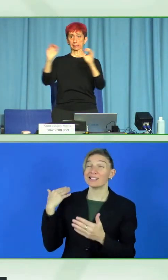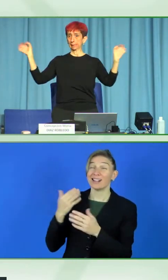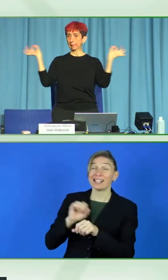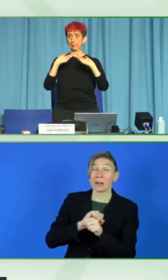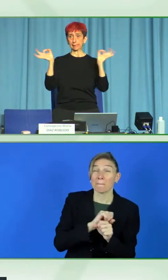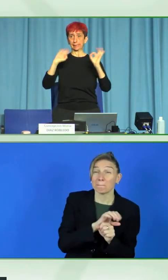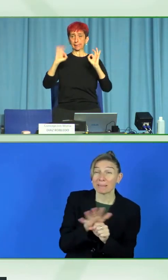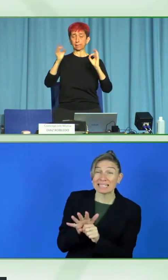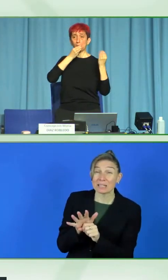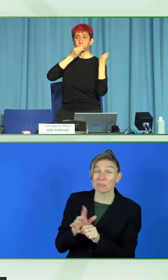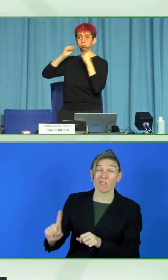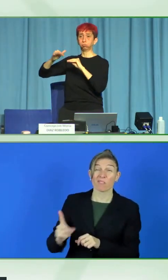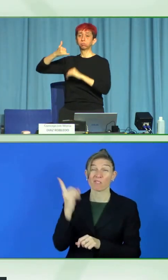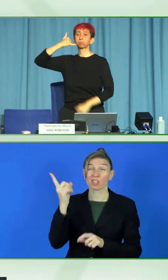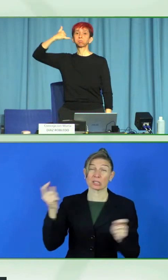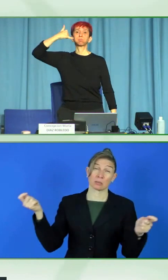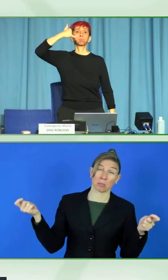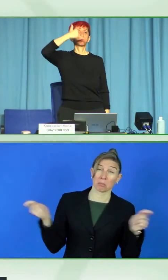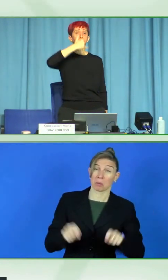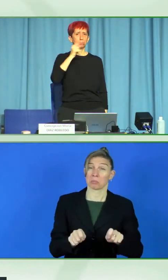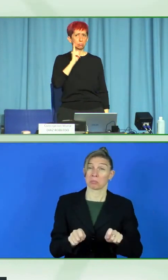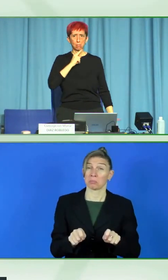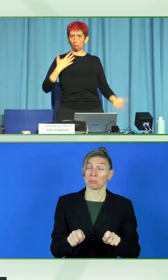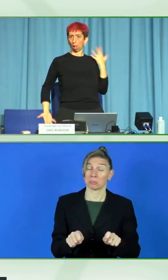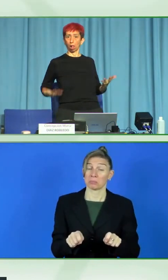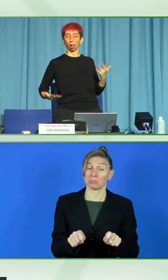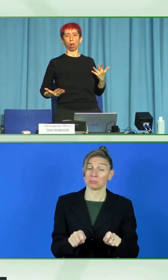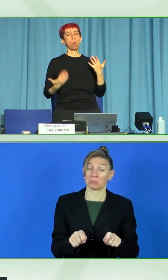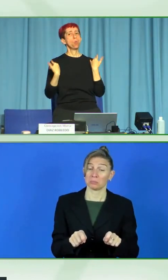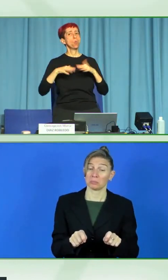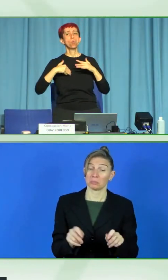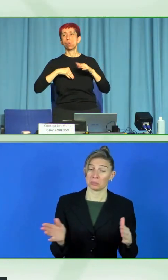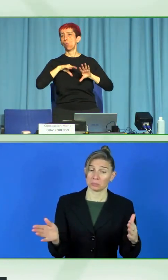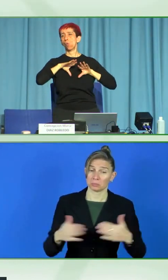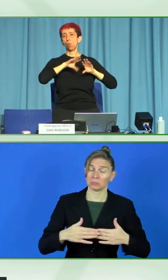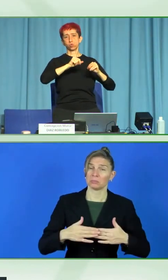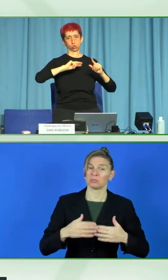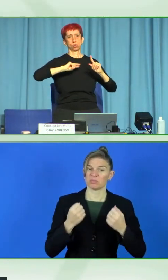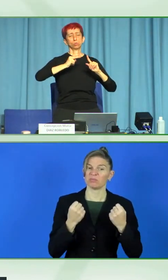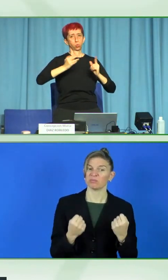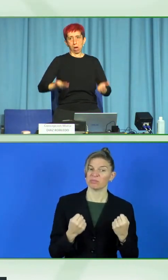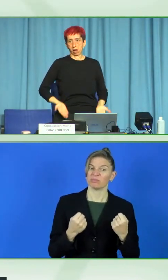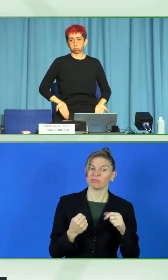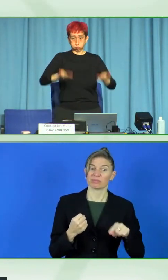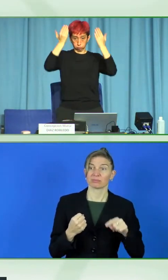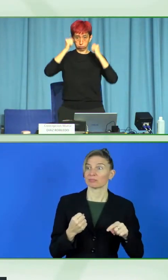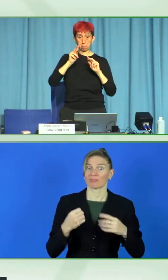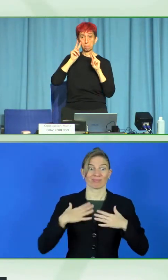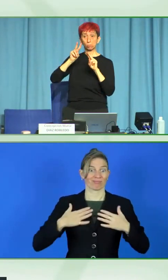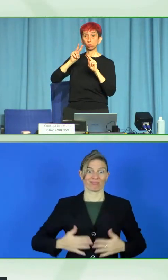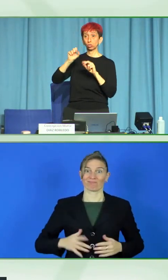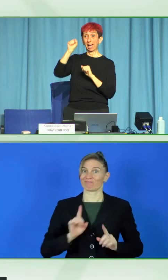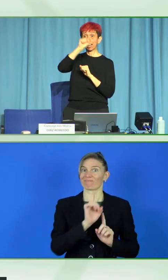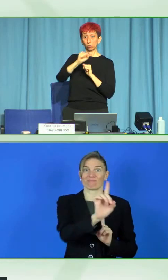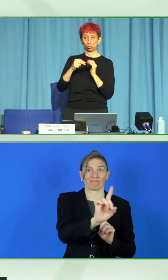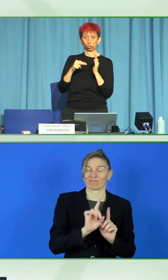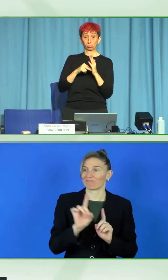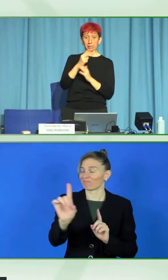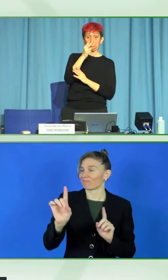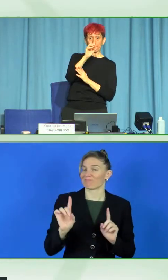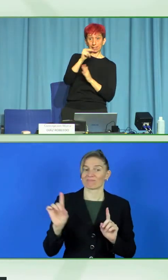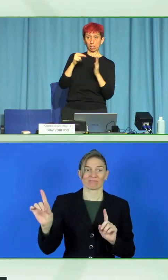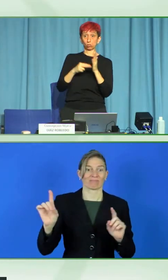lockdown, where nothing were physical regarding the attention of services,